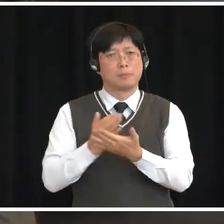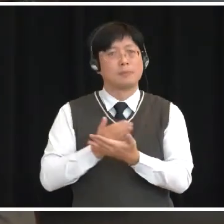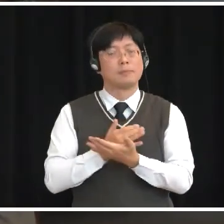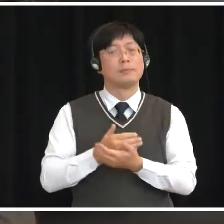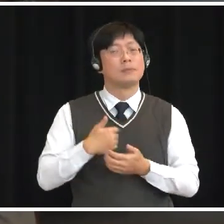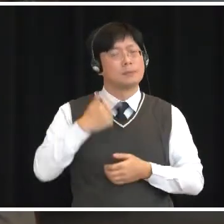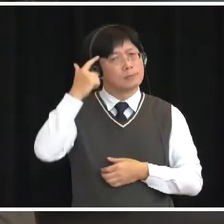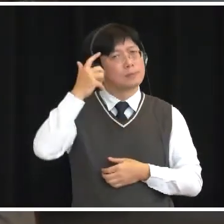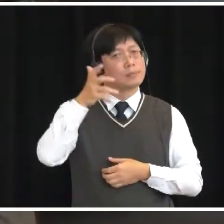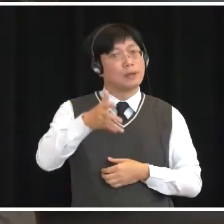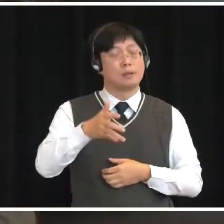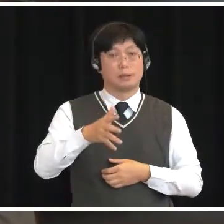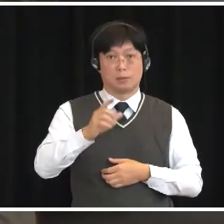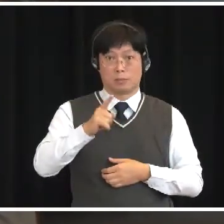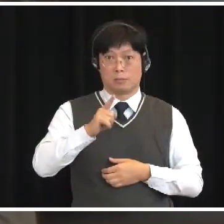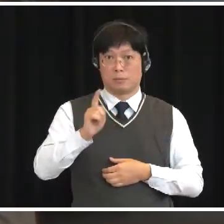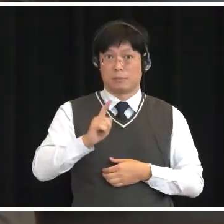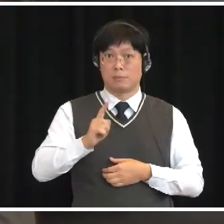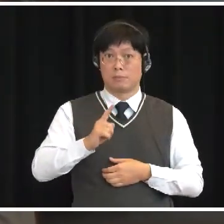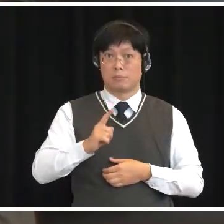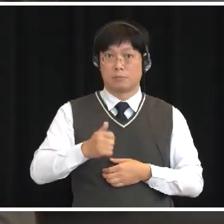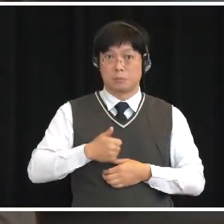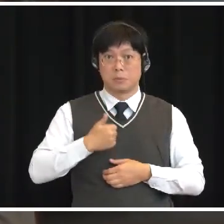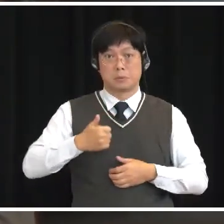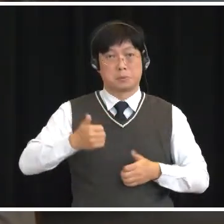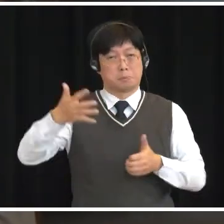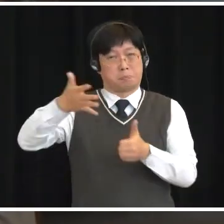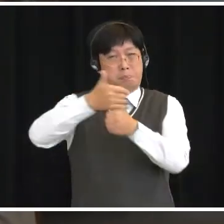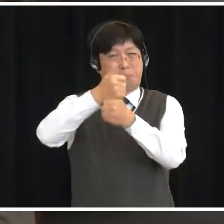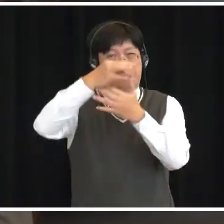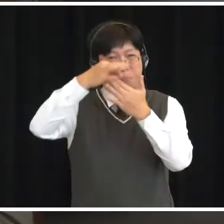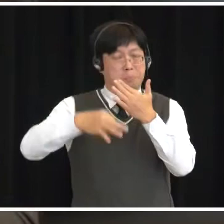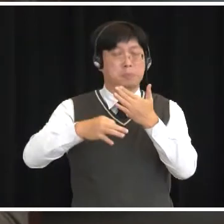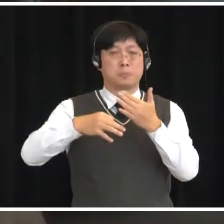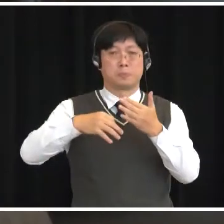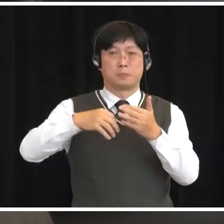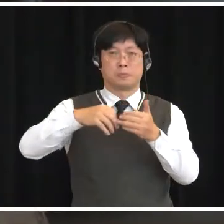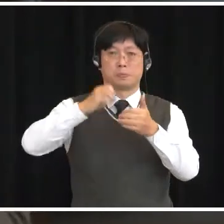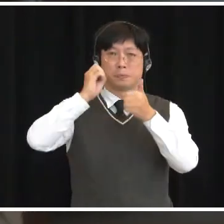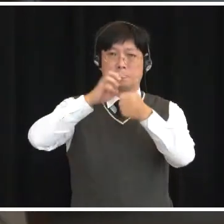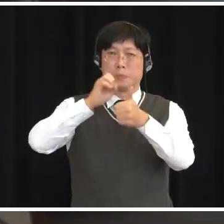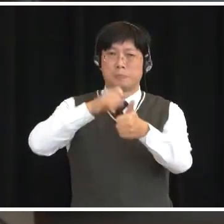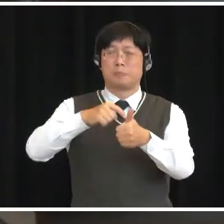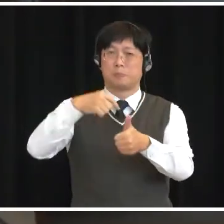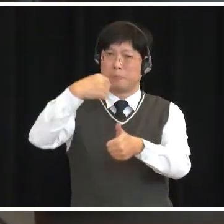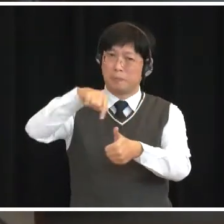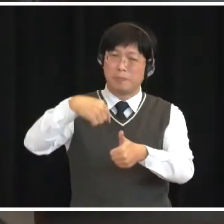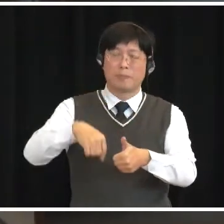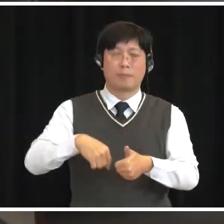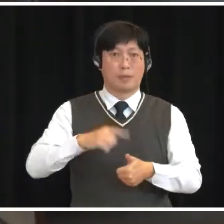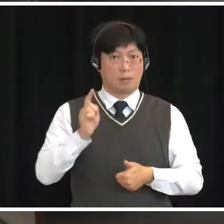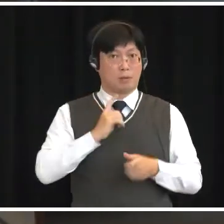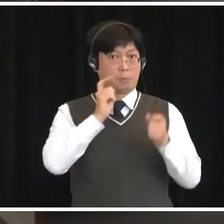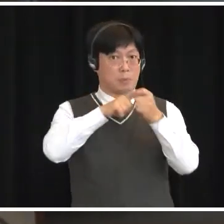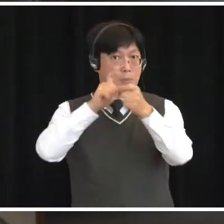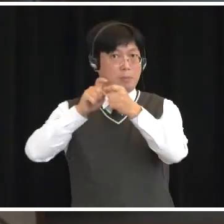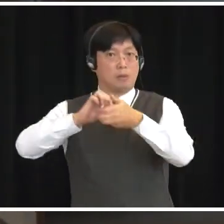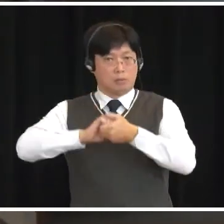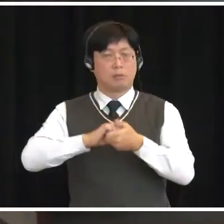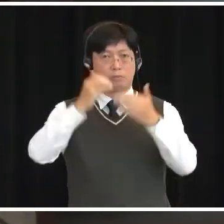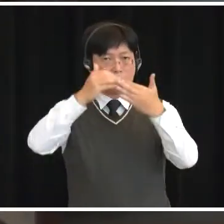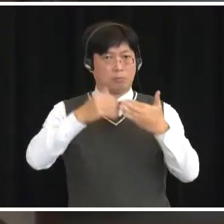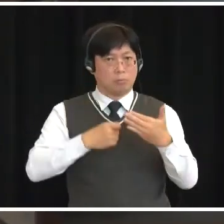decision making, or is it on a case-by-case basis depending on the worker? So are there written down guidelines to inform those decisions?